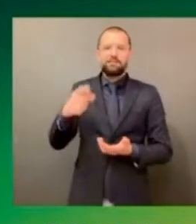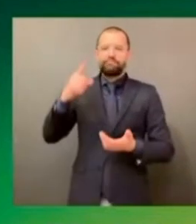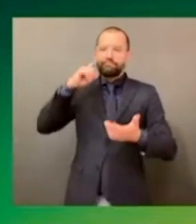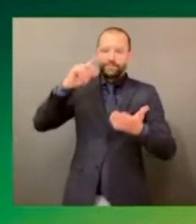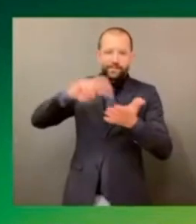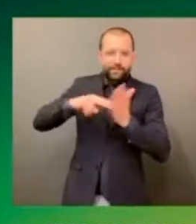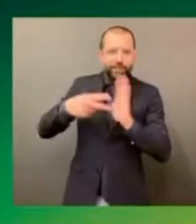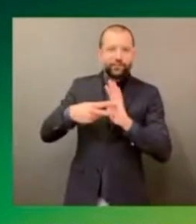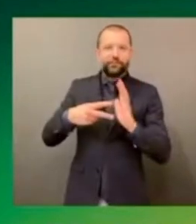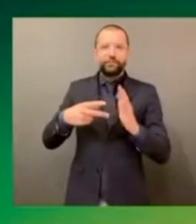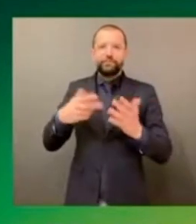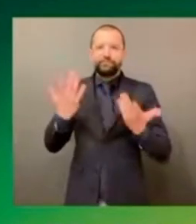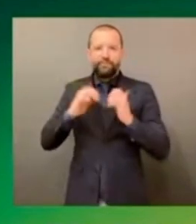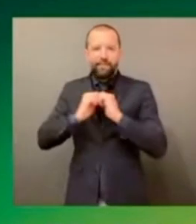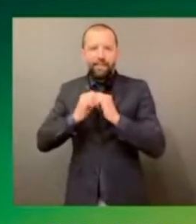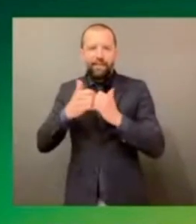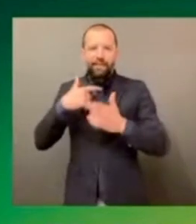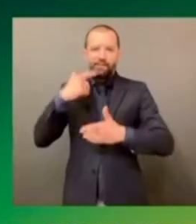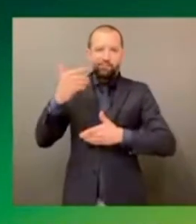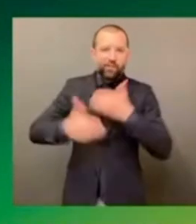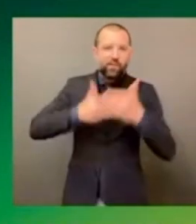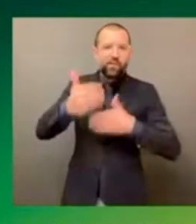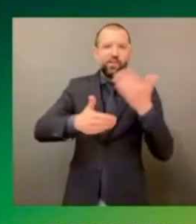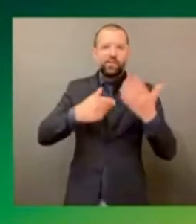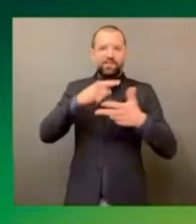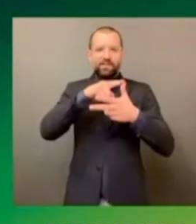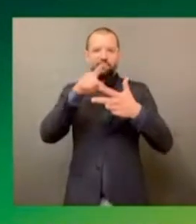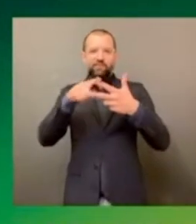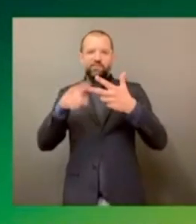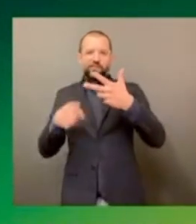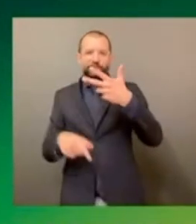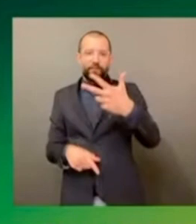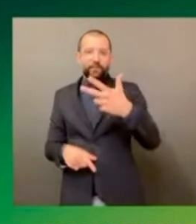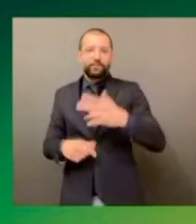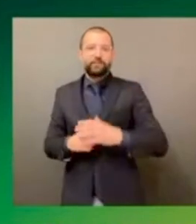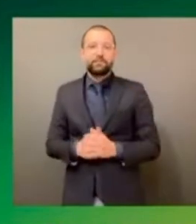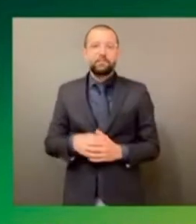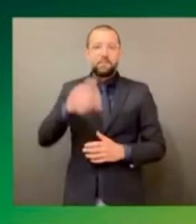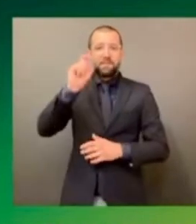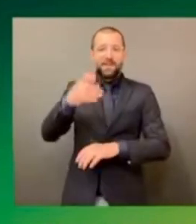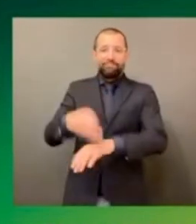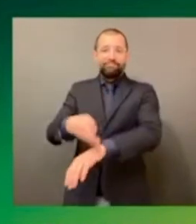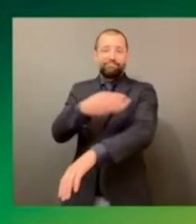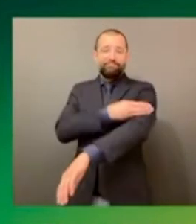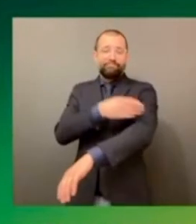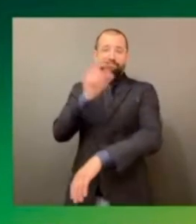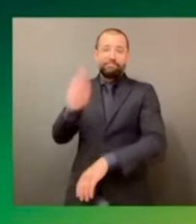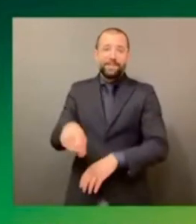progress in three key areas: the empowerment of women,